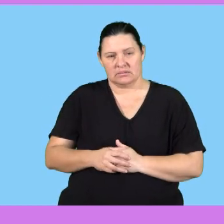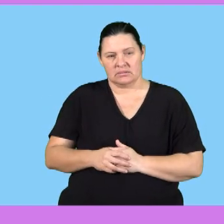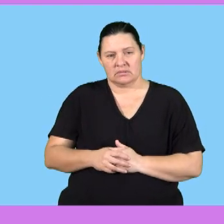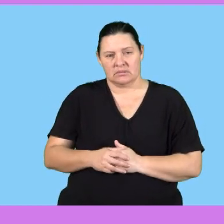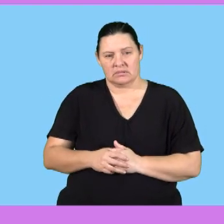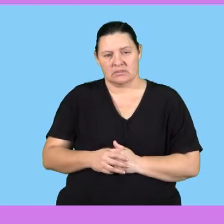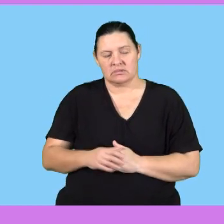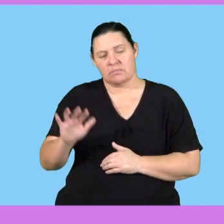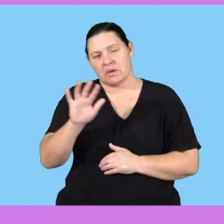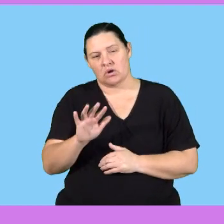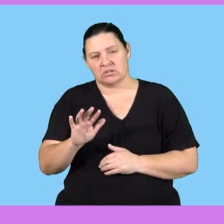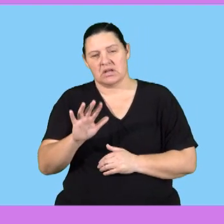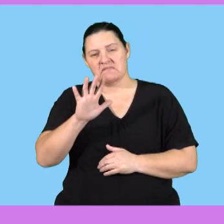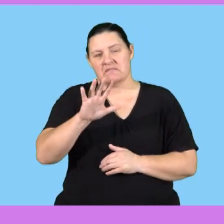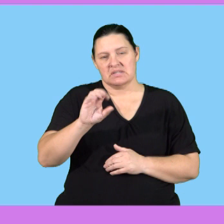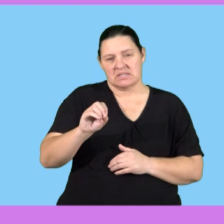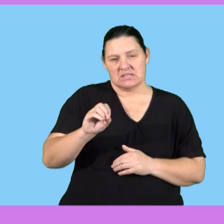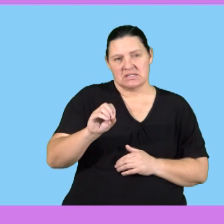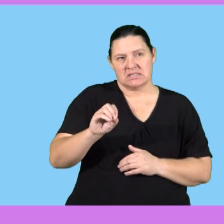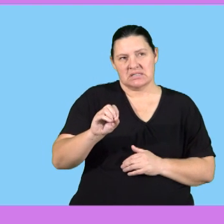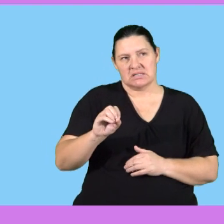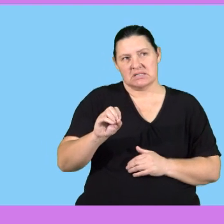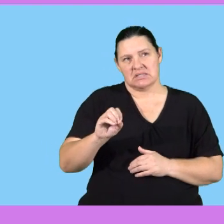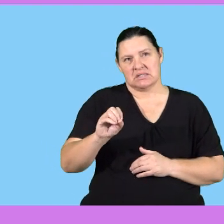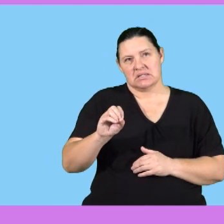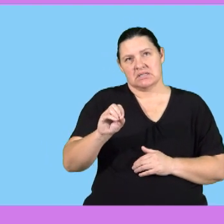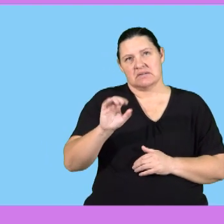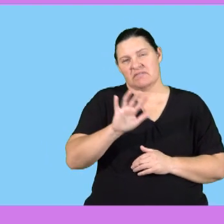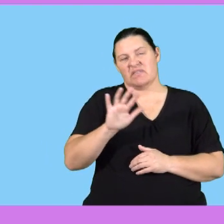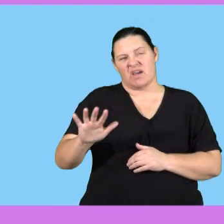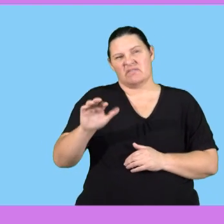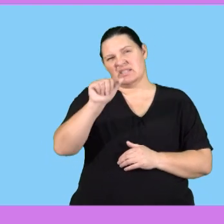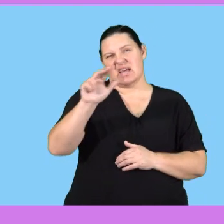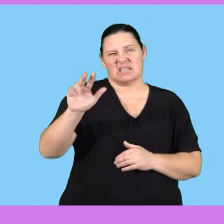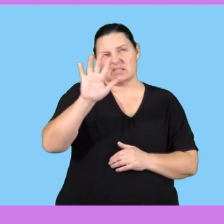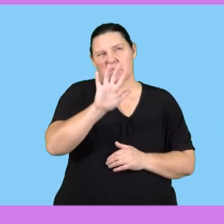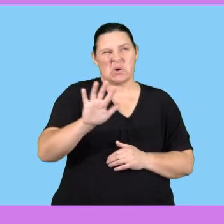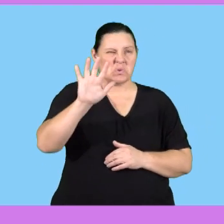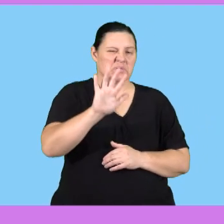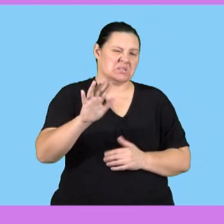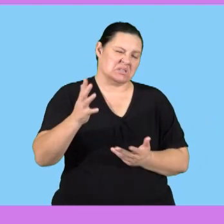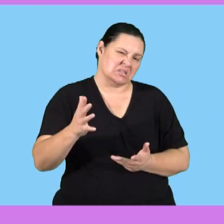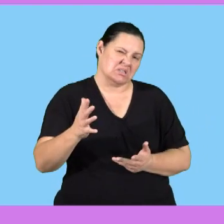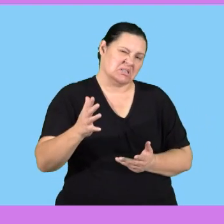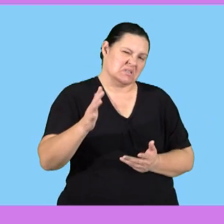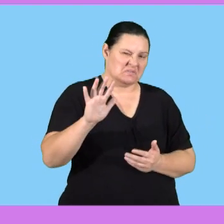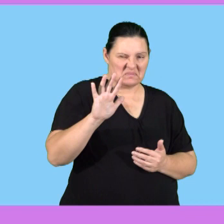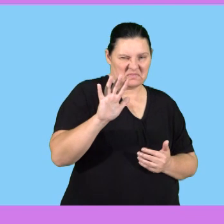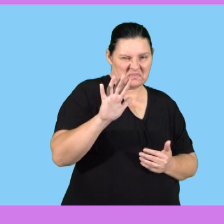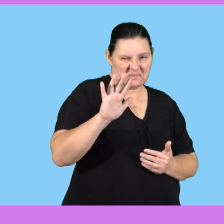to my right-hand side. And I'm going to say it's between 55 and 68. Can we say that's more or less around